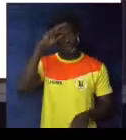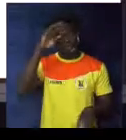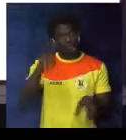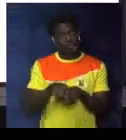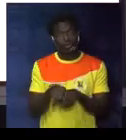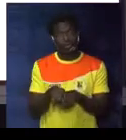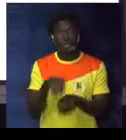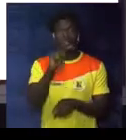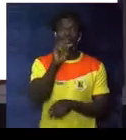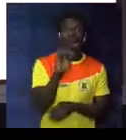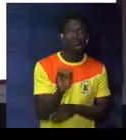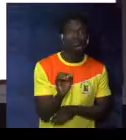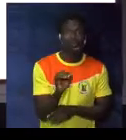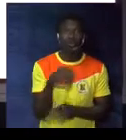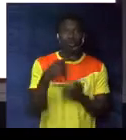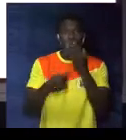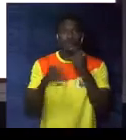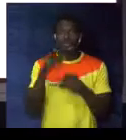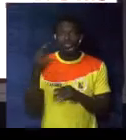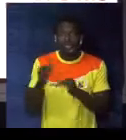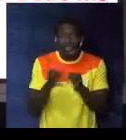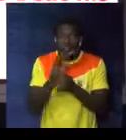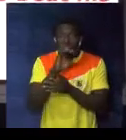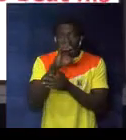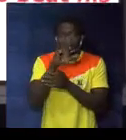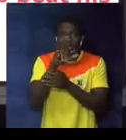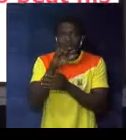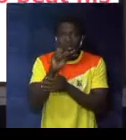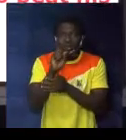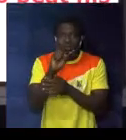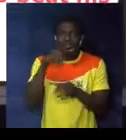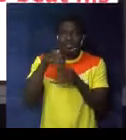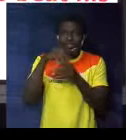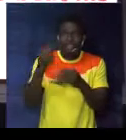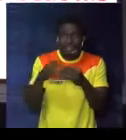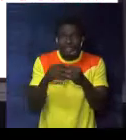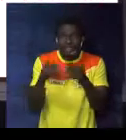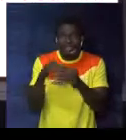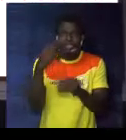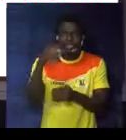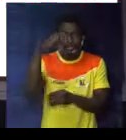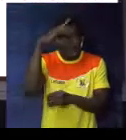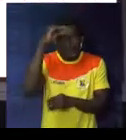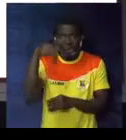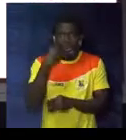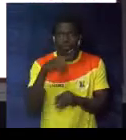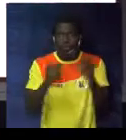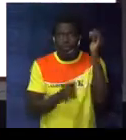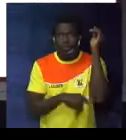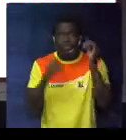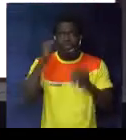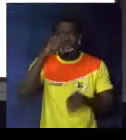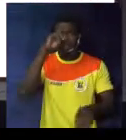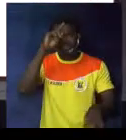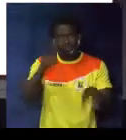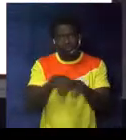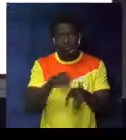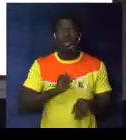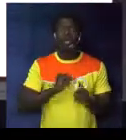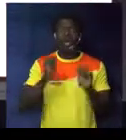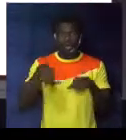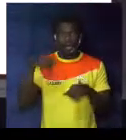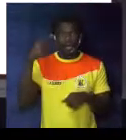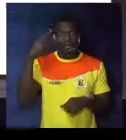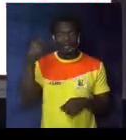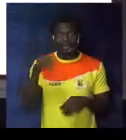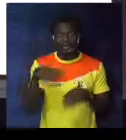his brother. So, what is the defining clause in the sentence? The man who beat his brother. I